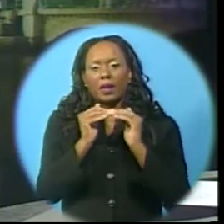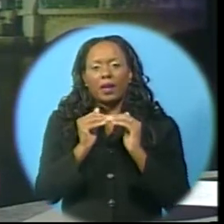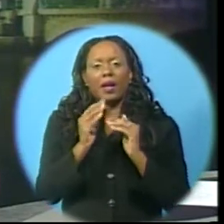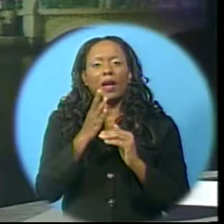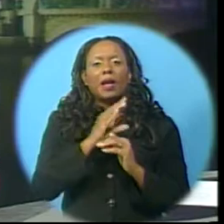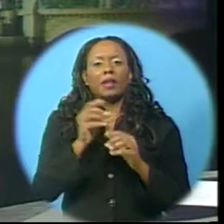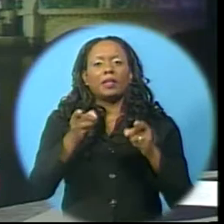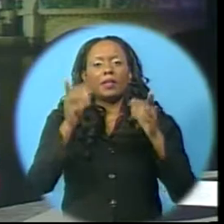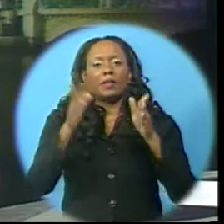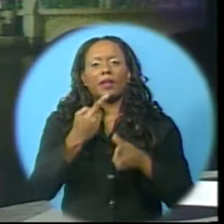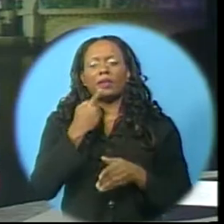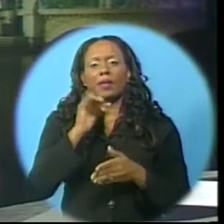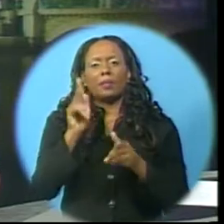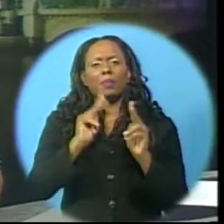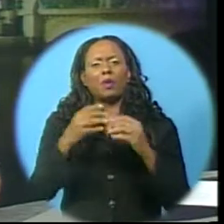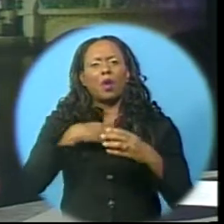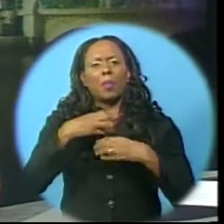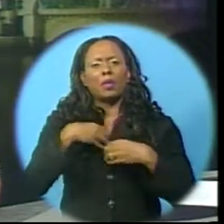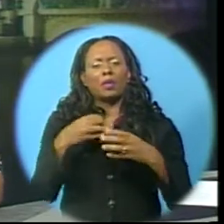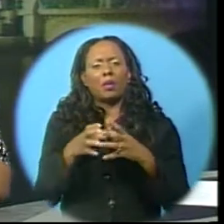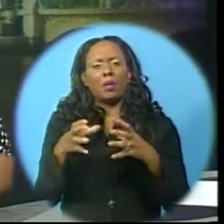Consumer Protection, Judy Maynard.